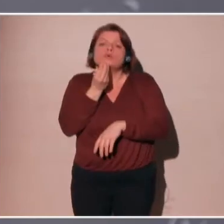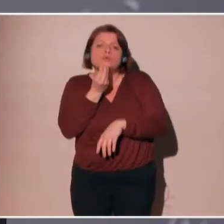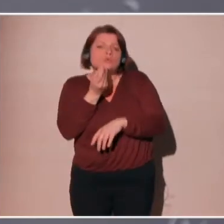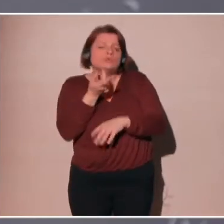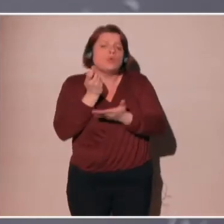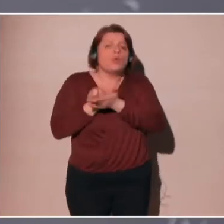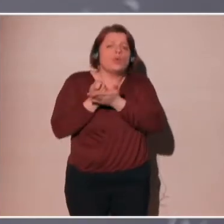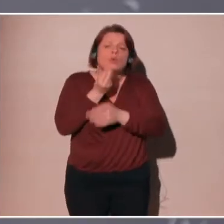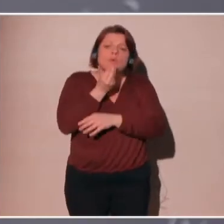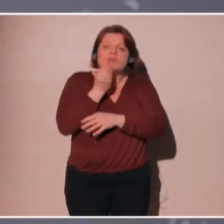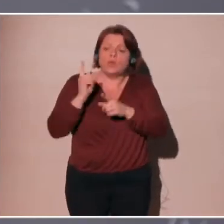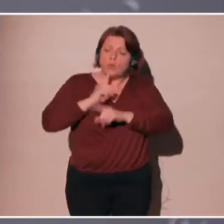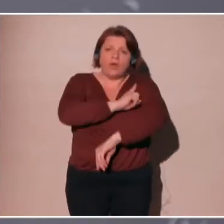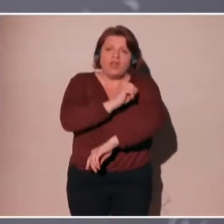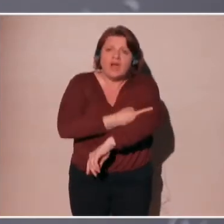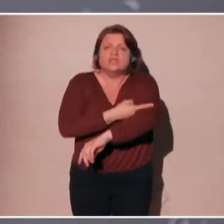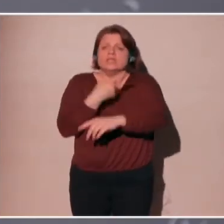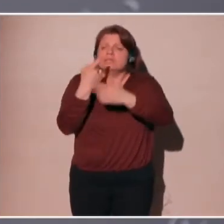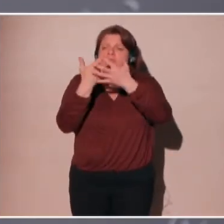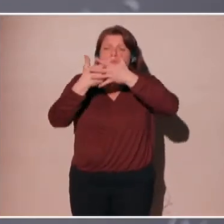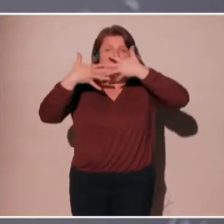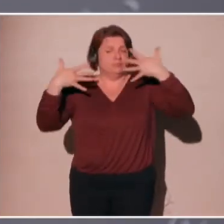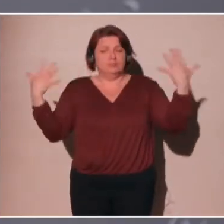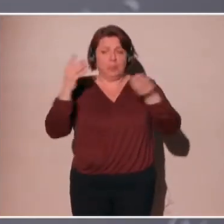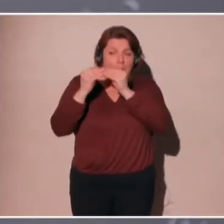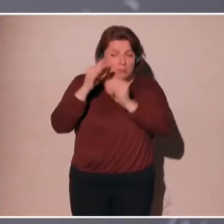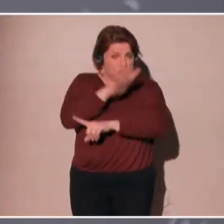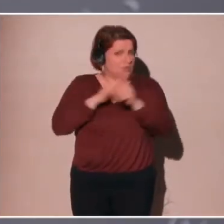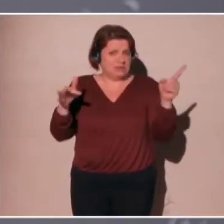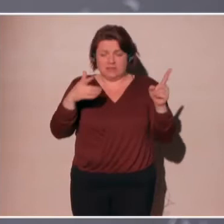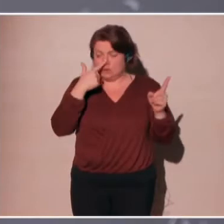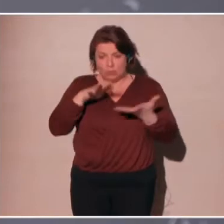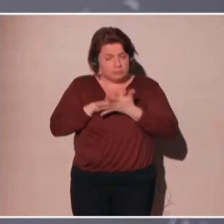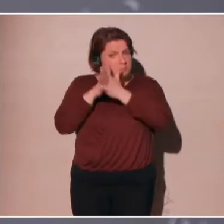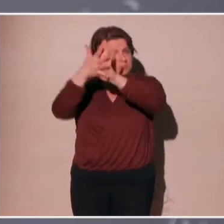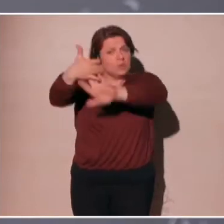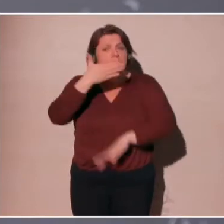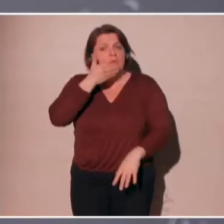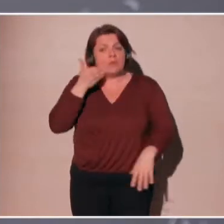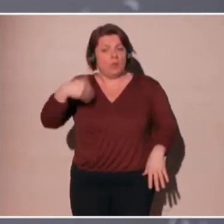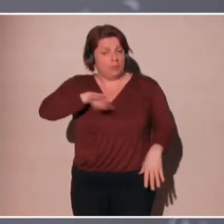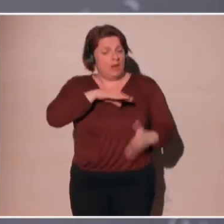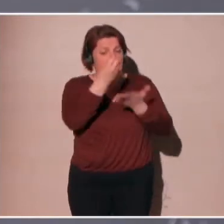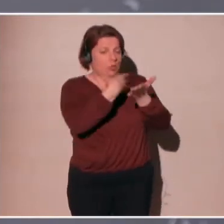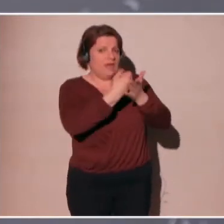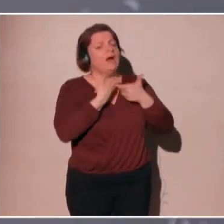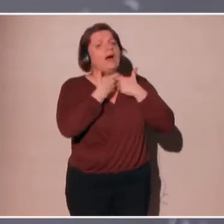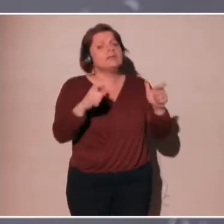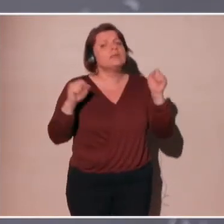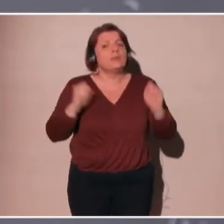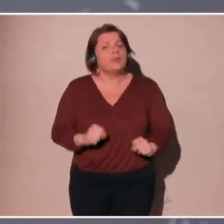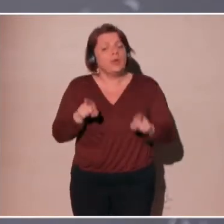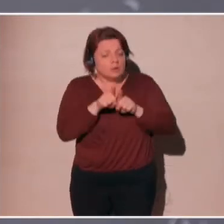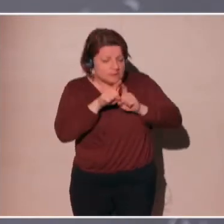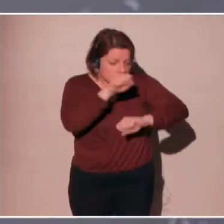energy consumption, management, and generation. Many issues that are the issues of society for today, and that would